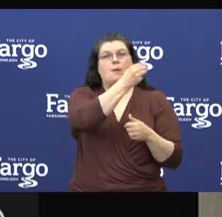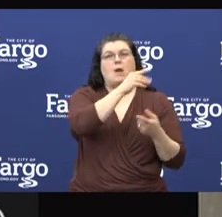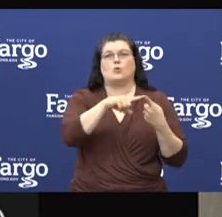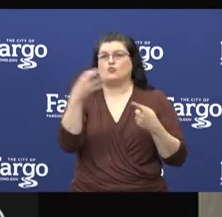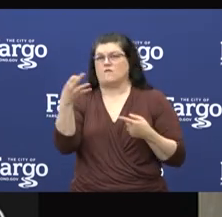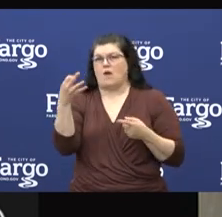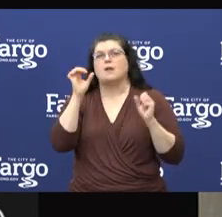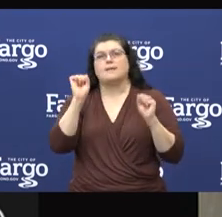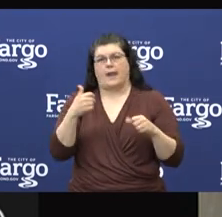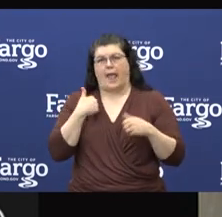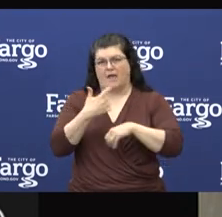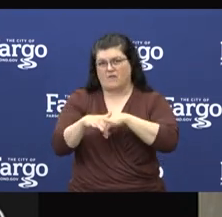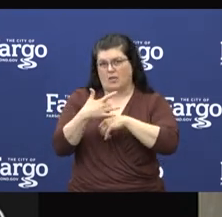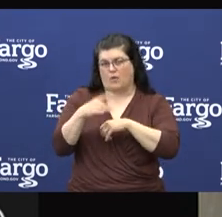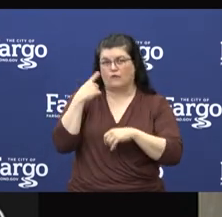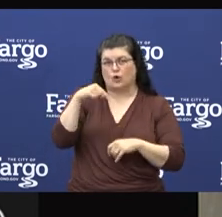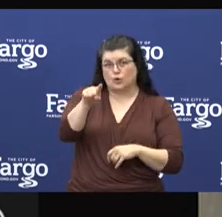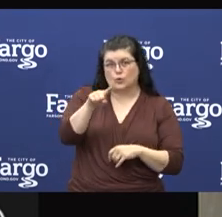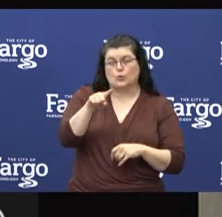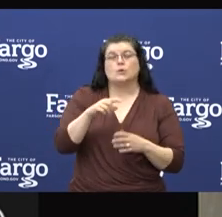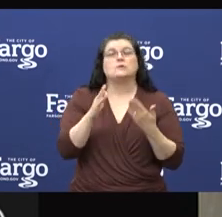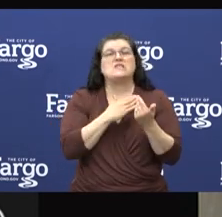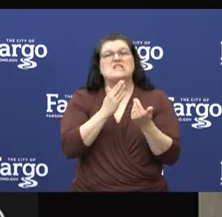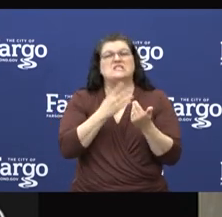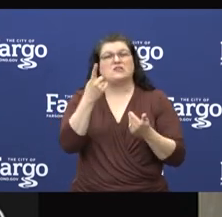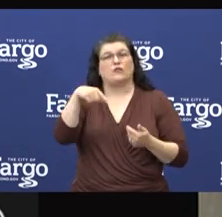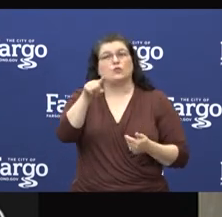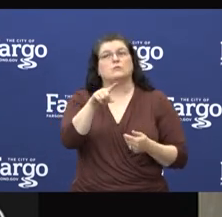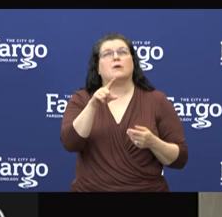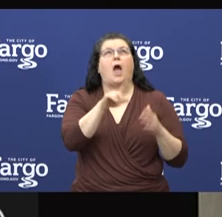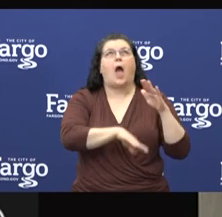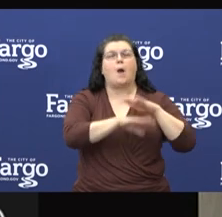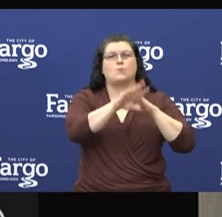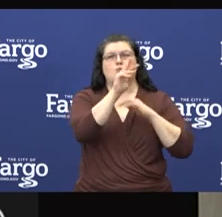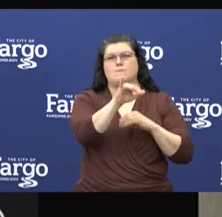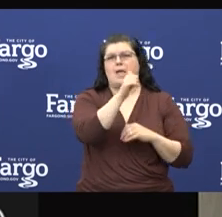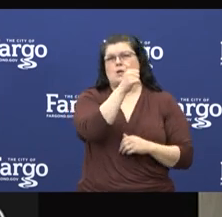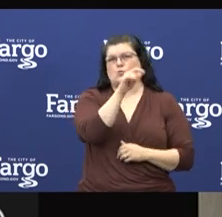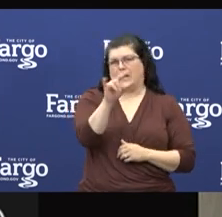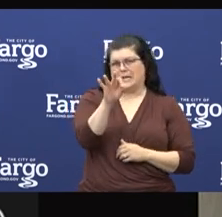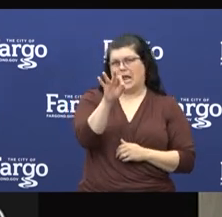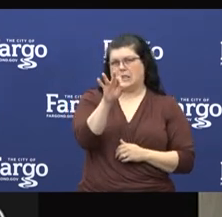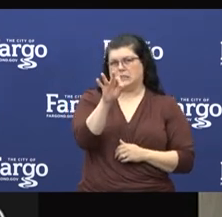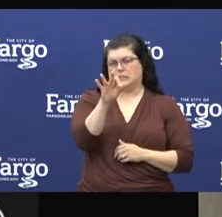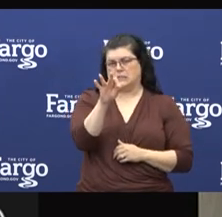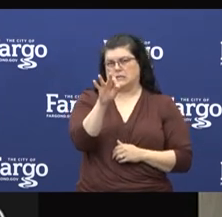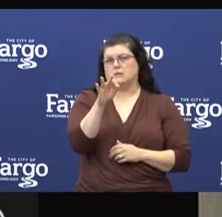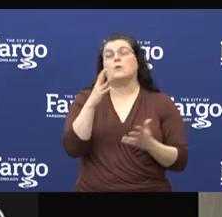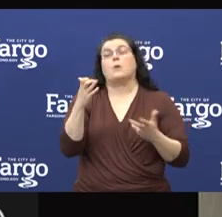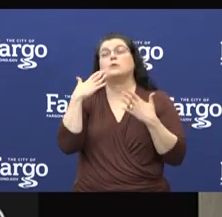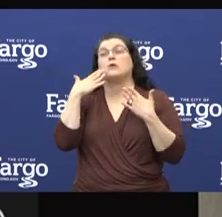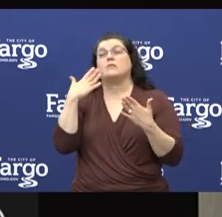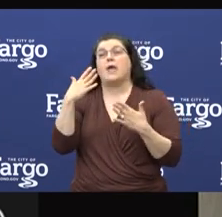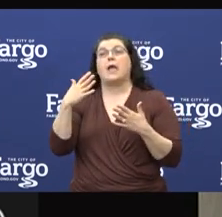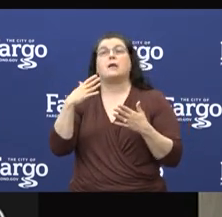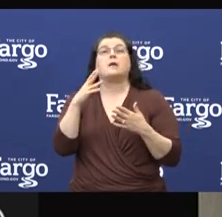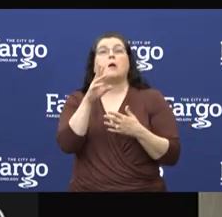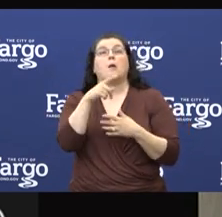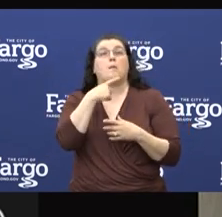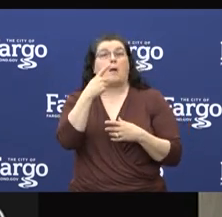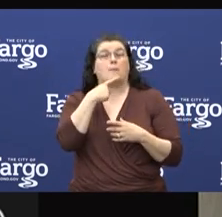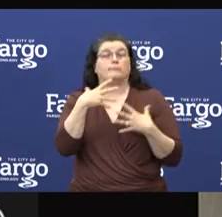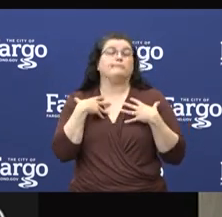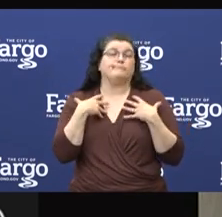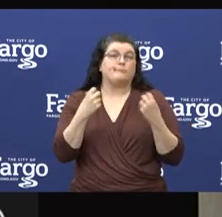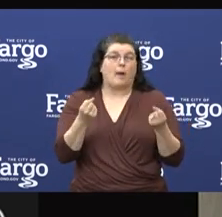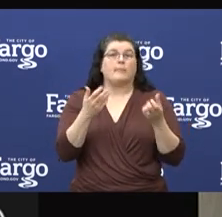Friday. This procedure will take place through at least May 29th. I would like to thank the public health and emergency managers for all their